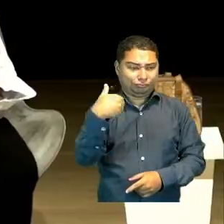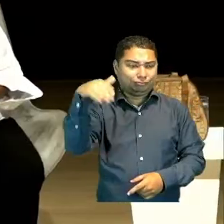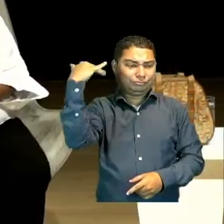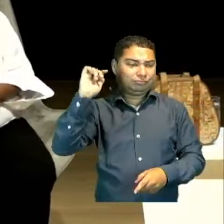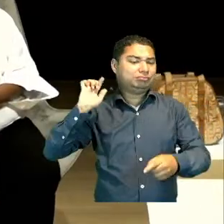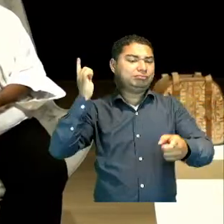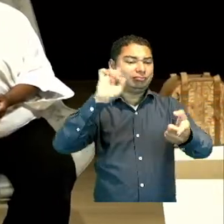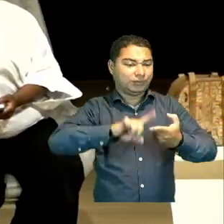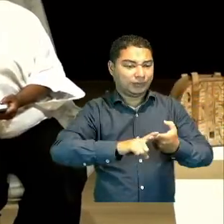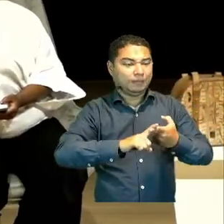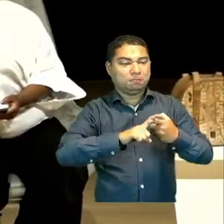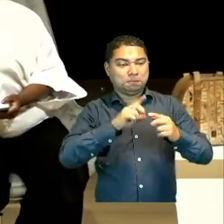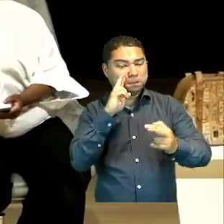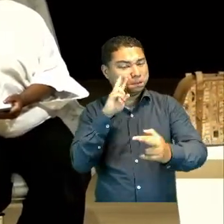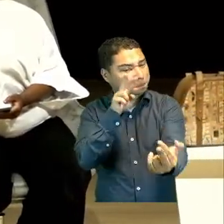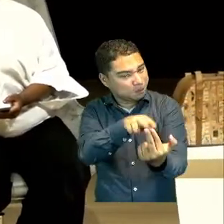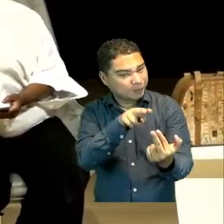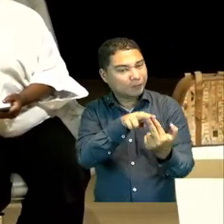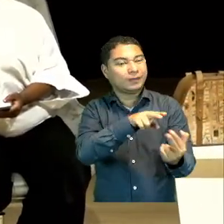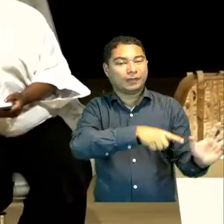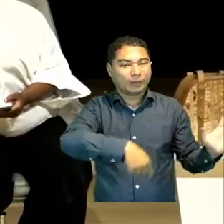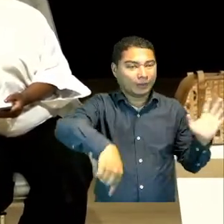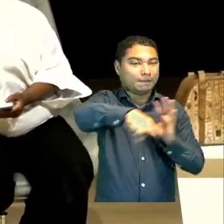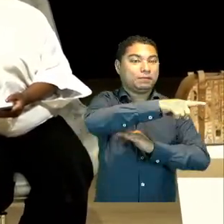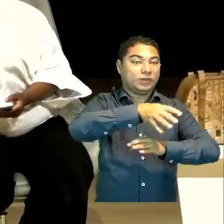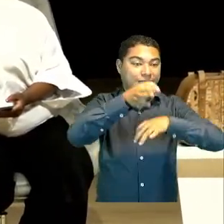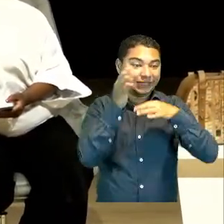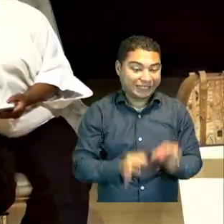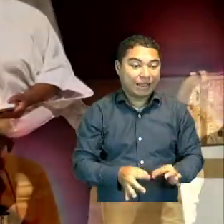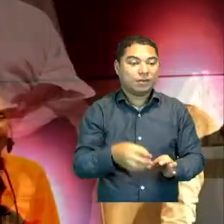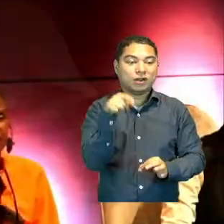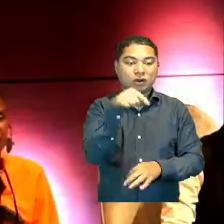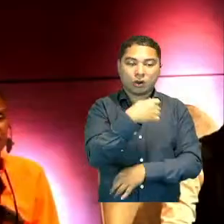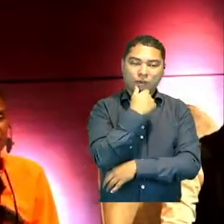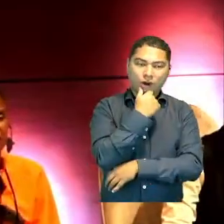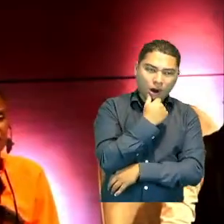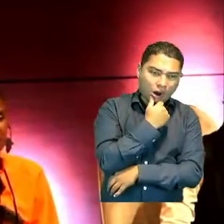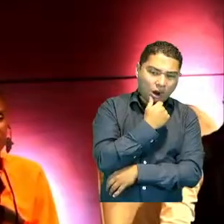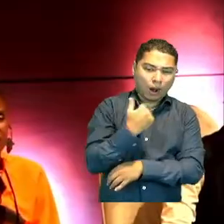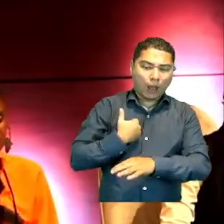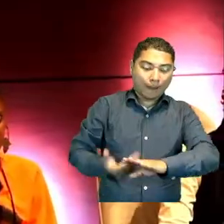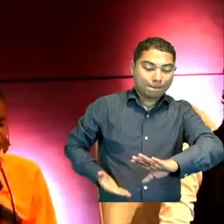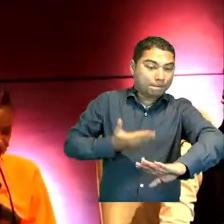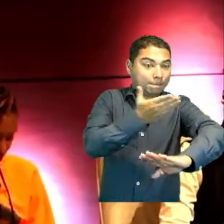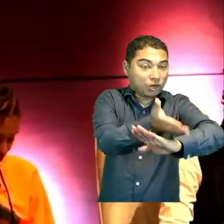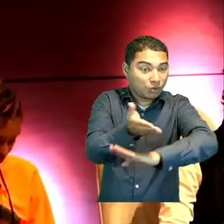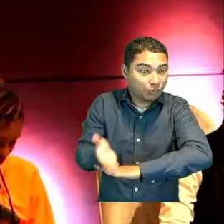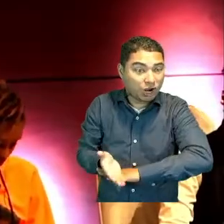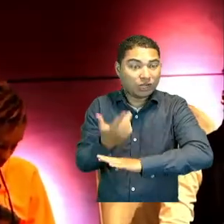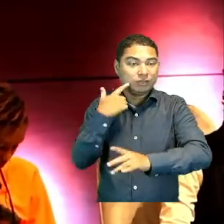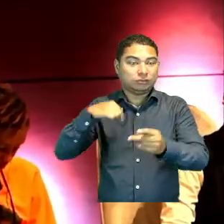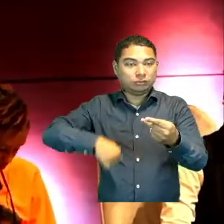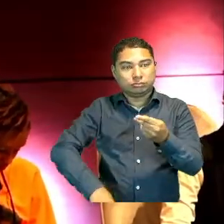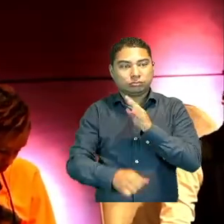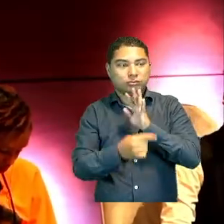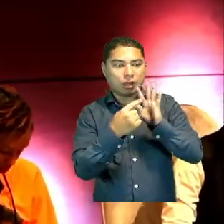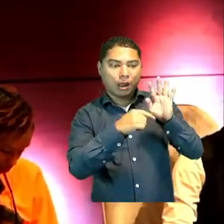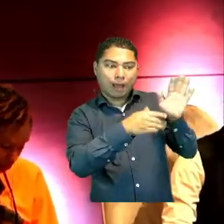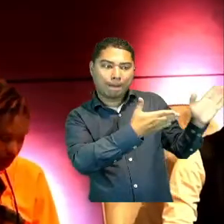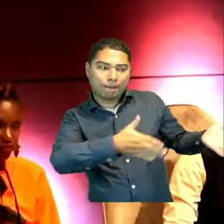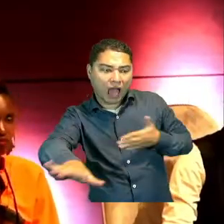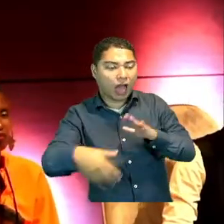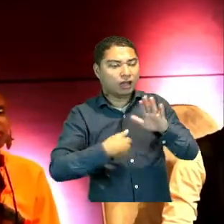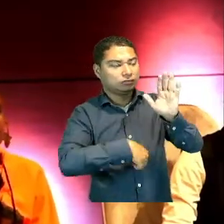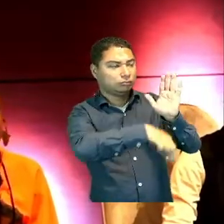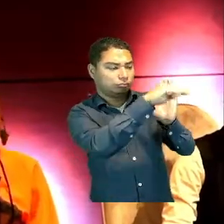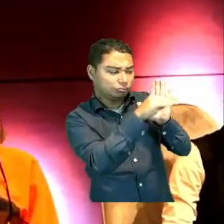years that I've seen you in your path, always talking about our purpose, about what we are